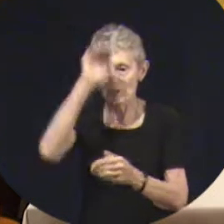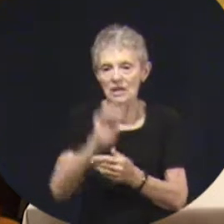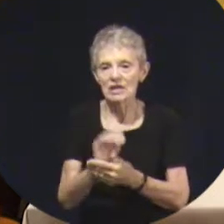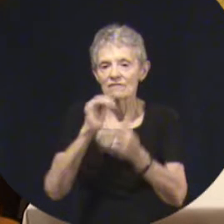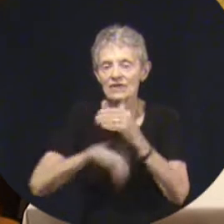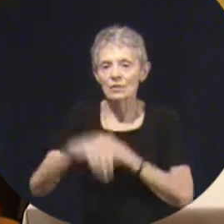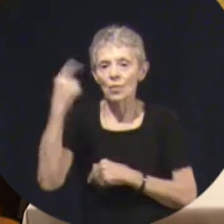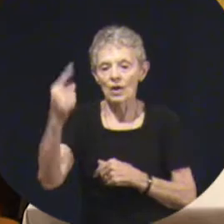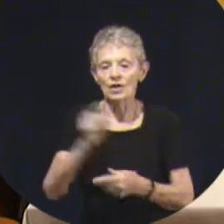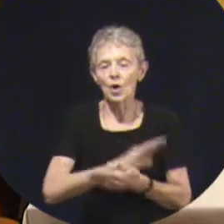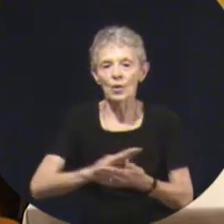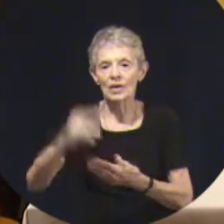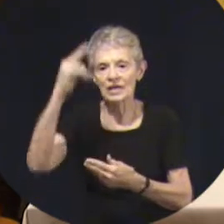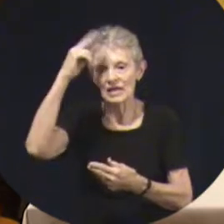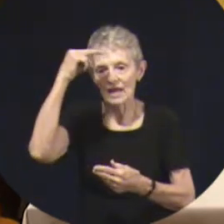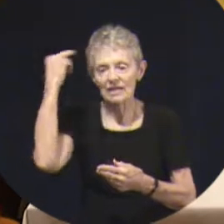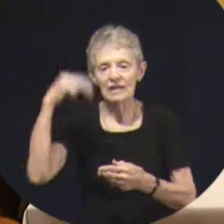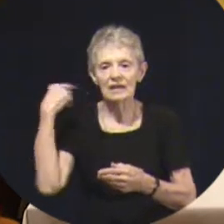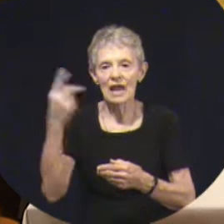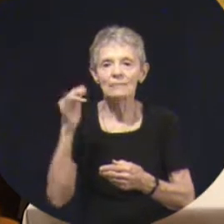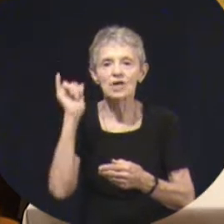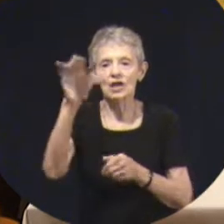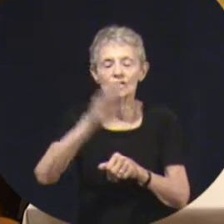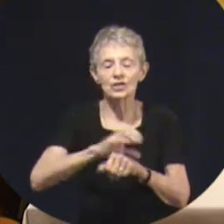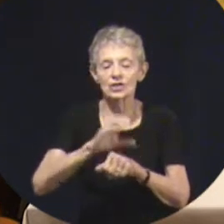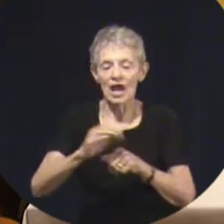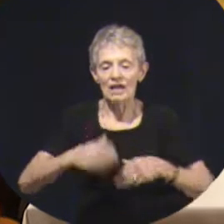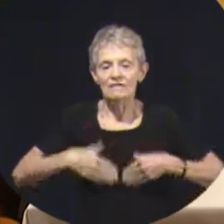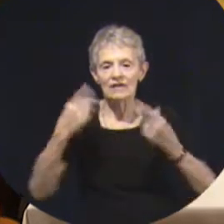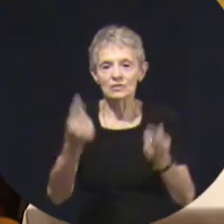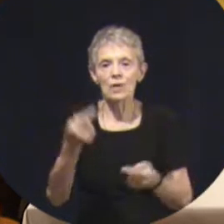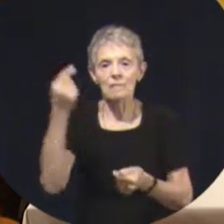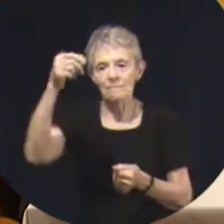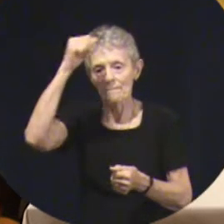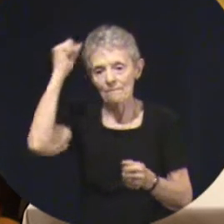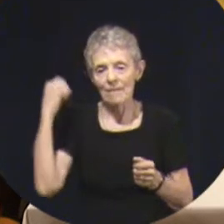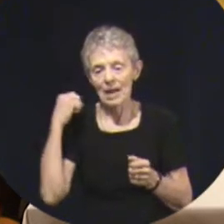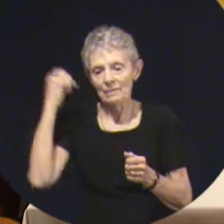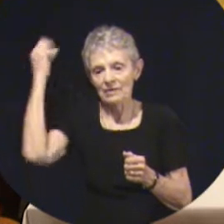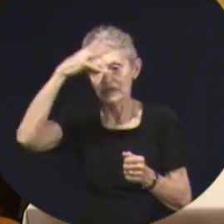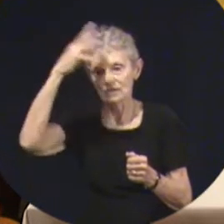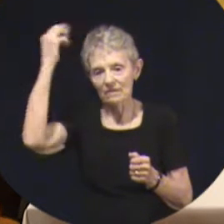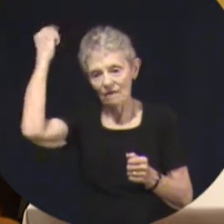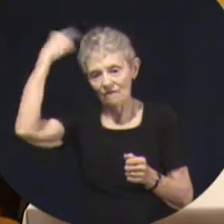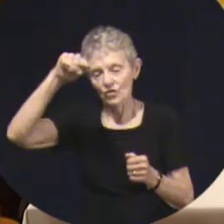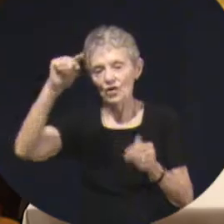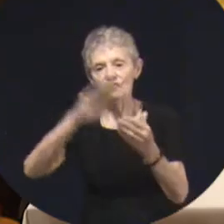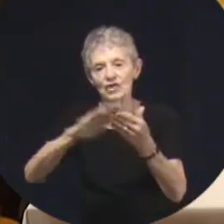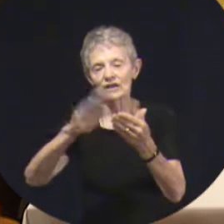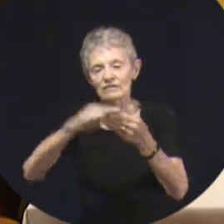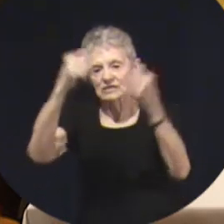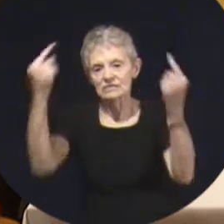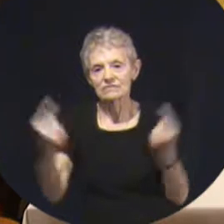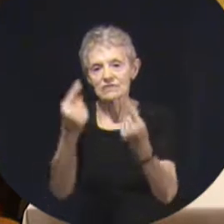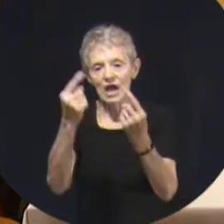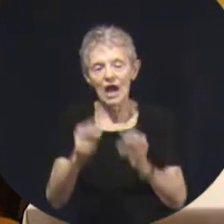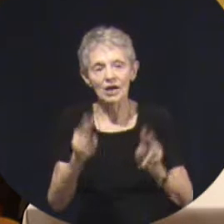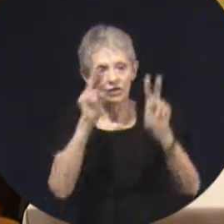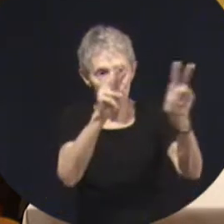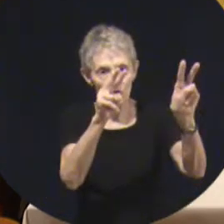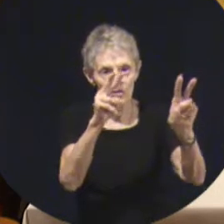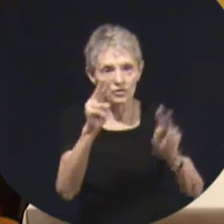Catholic, and apostolic church. I confess one baptism for the forgiveness of sins. I look forward to the resurrection of the dead and the